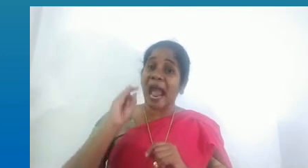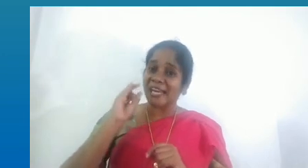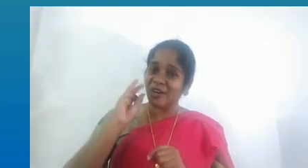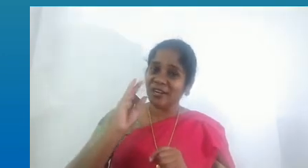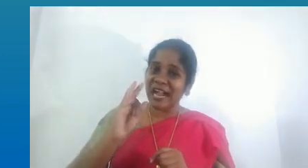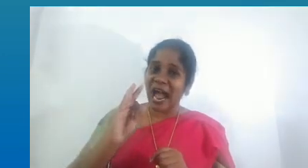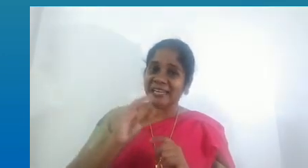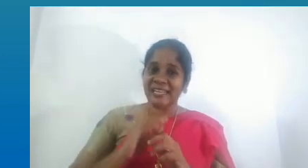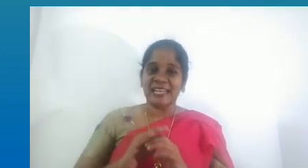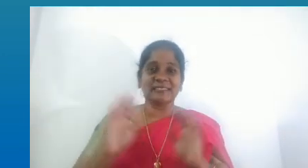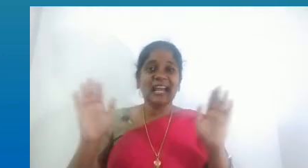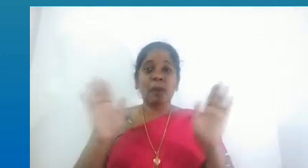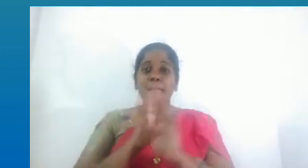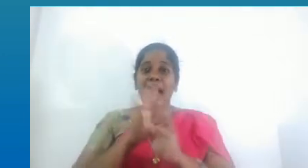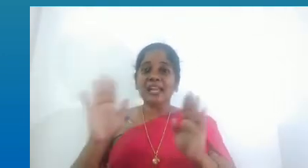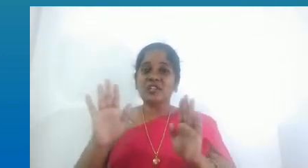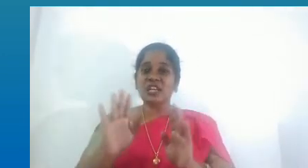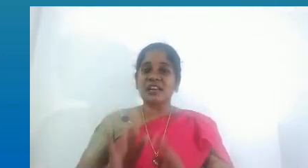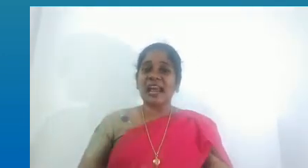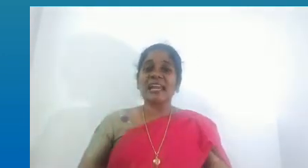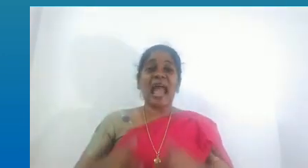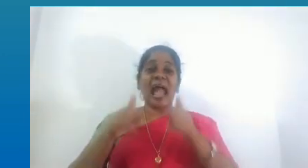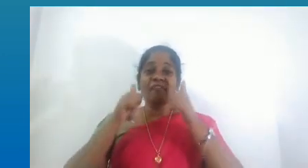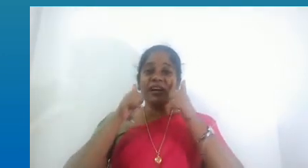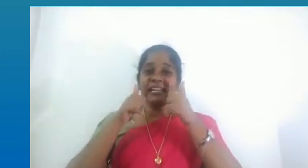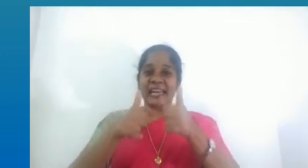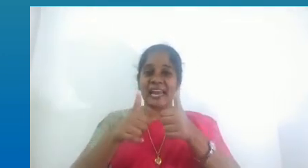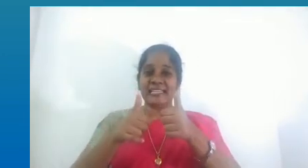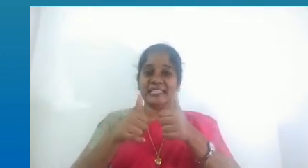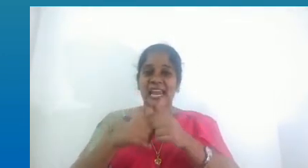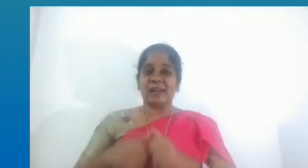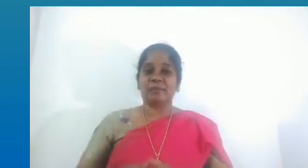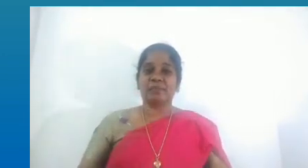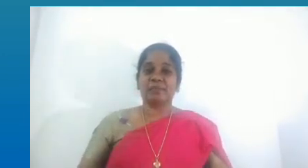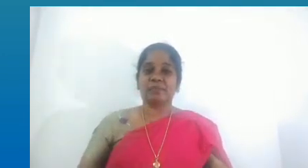your Kahoot and your Kankids. Bye, children. Have a great day.